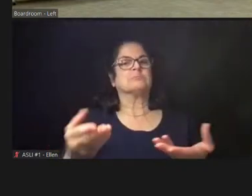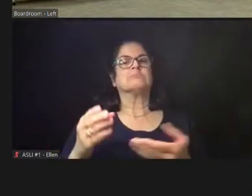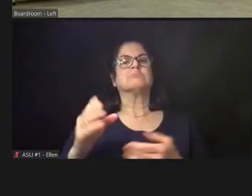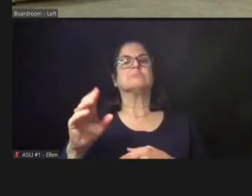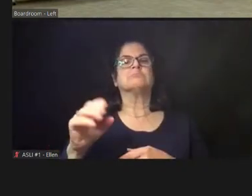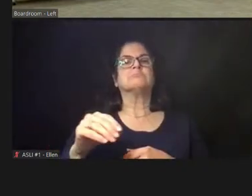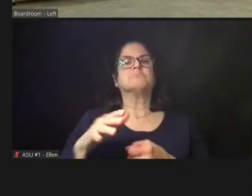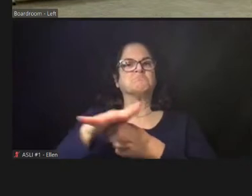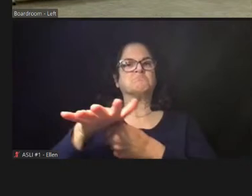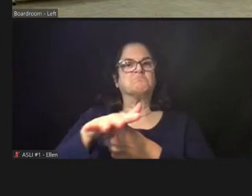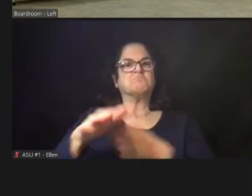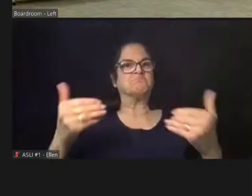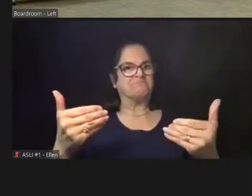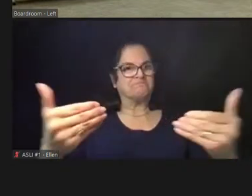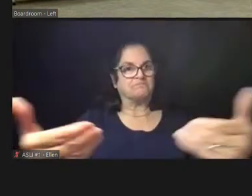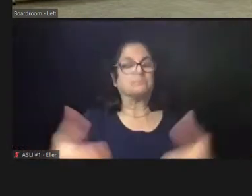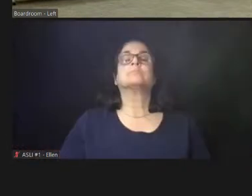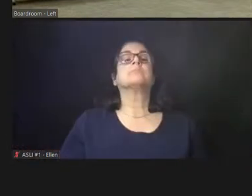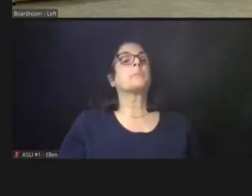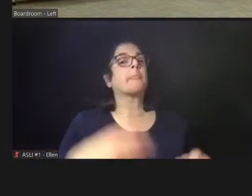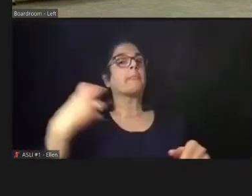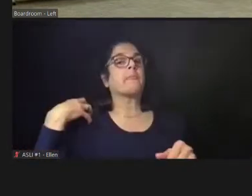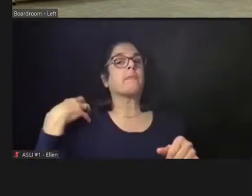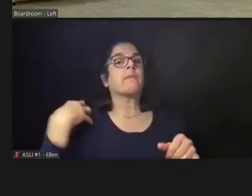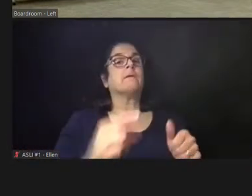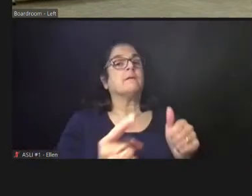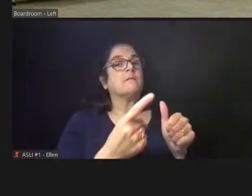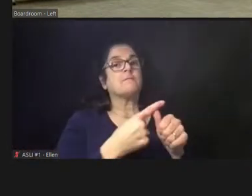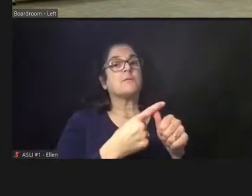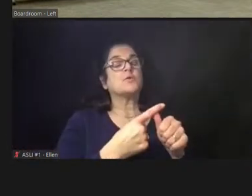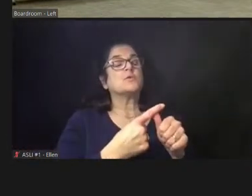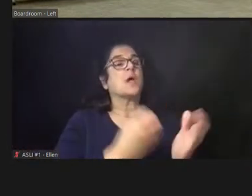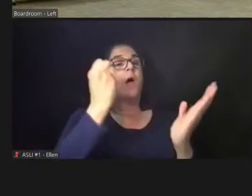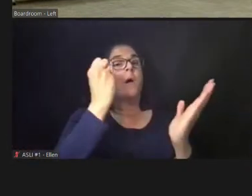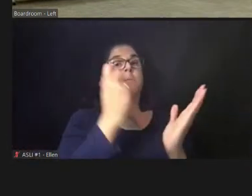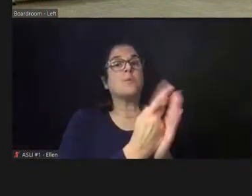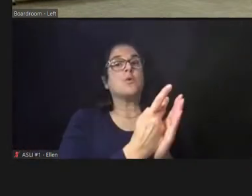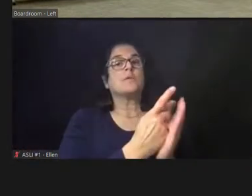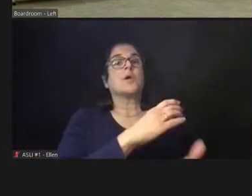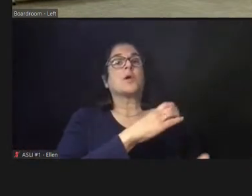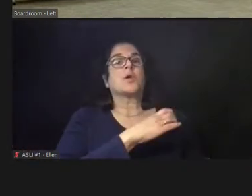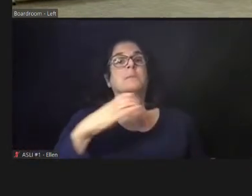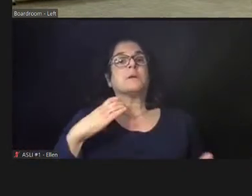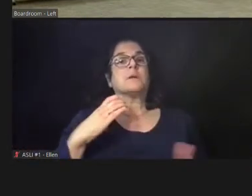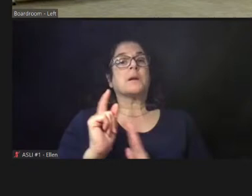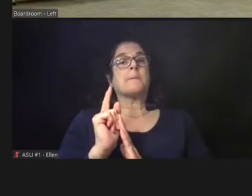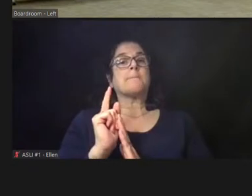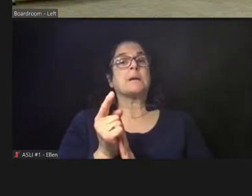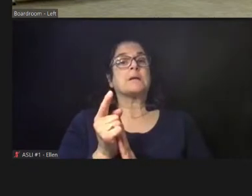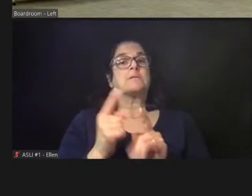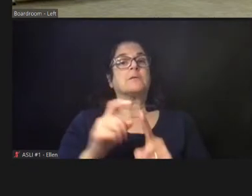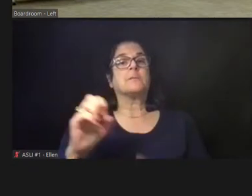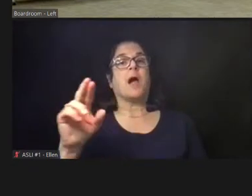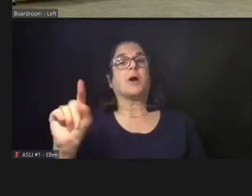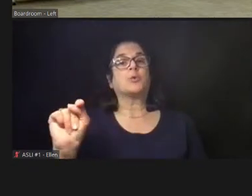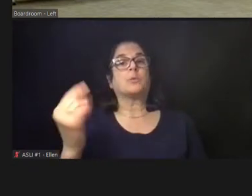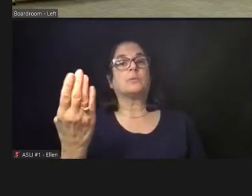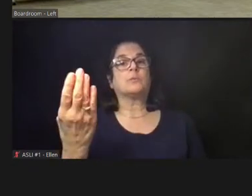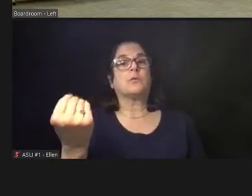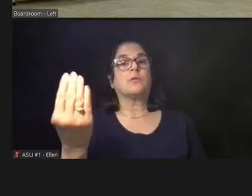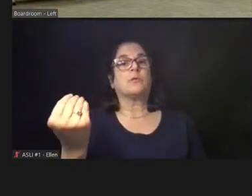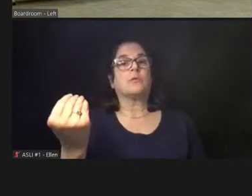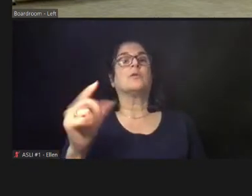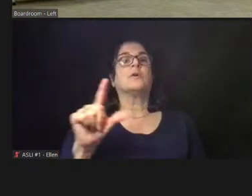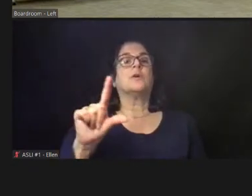Our first order of business is the approval of the committee minutes of October 14,